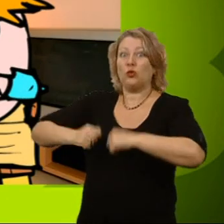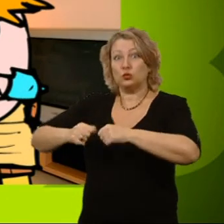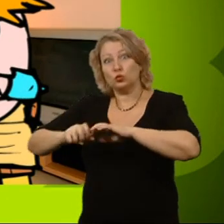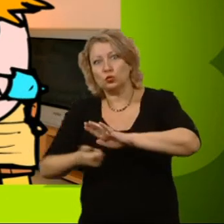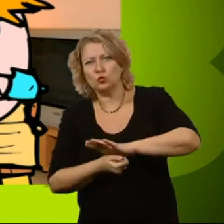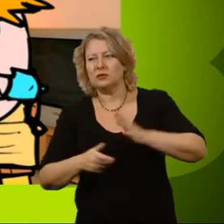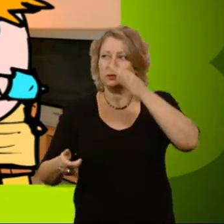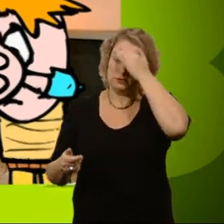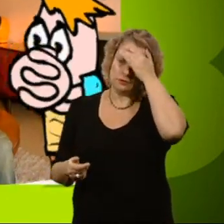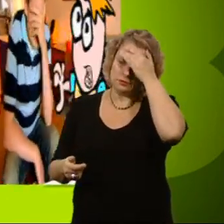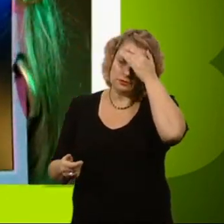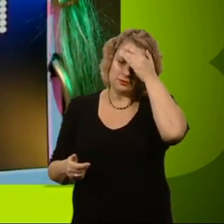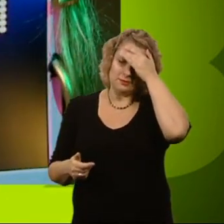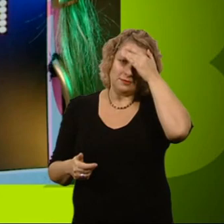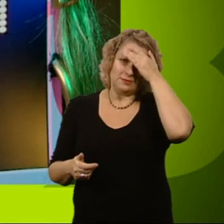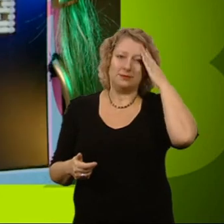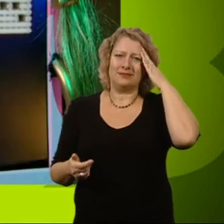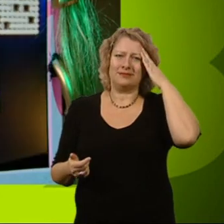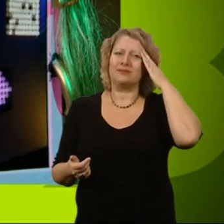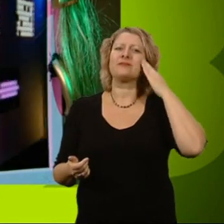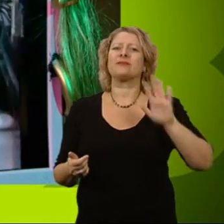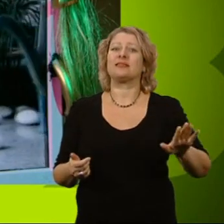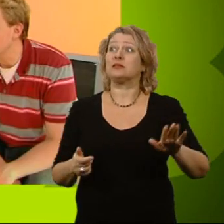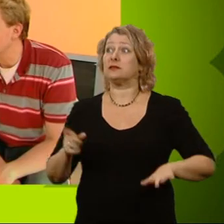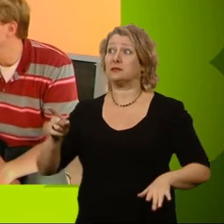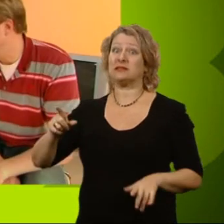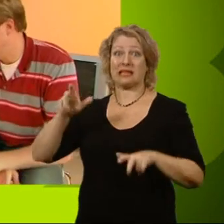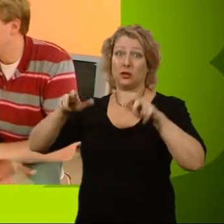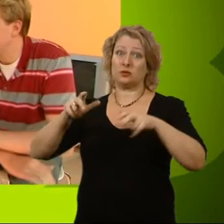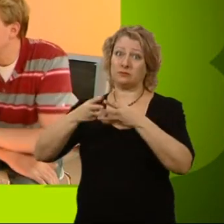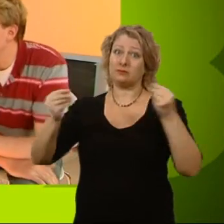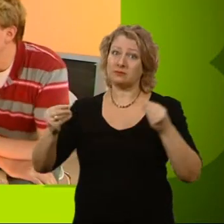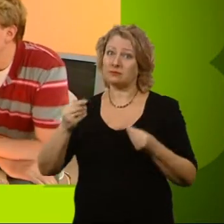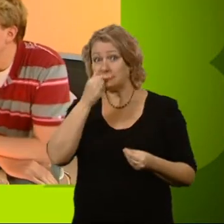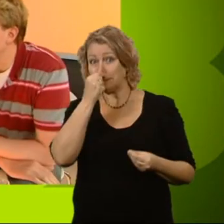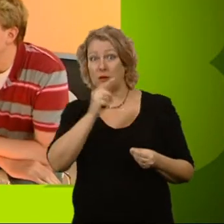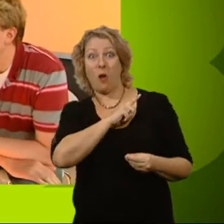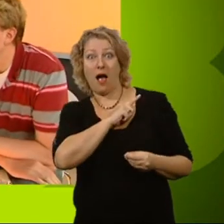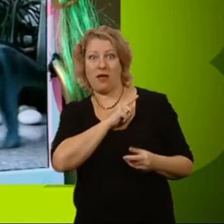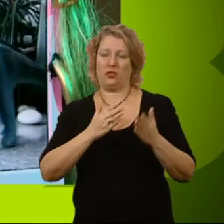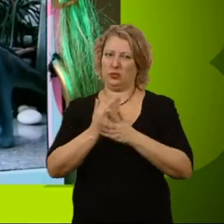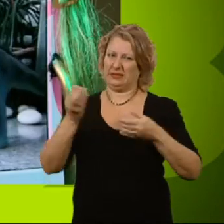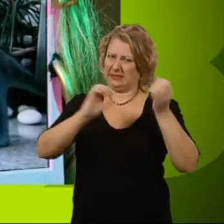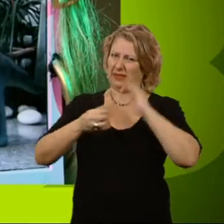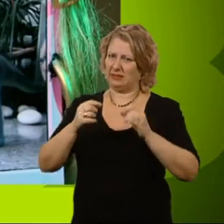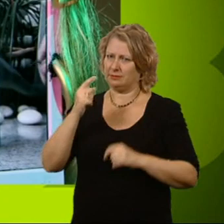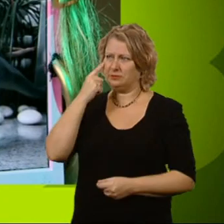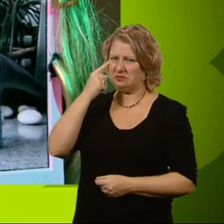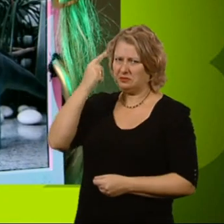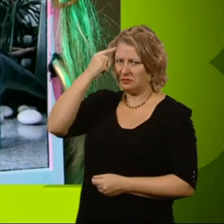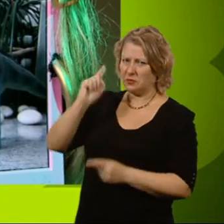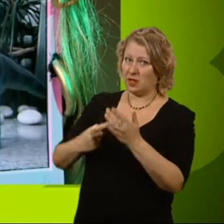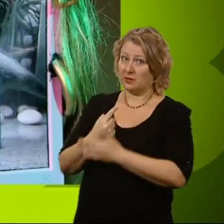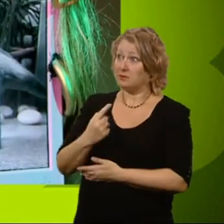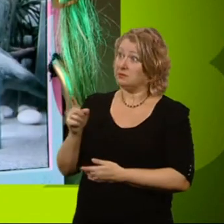Oh, for goodness sake. Oh, yes, dinosaurs are extinct, but how they got that way is open to scientific speculation.